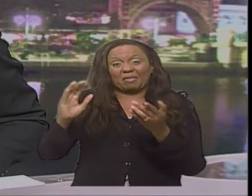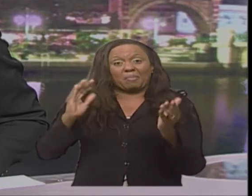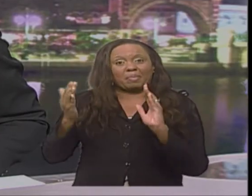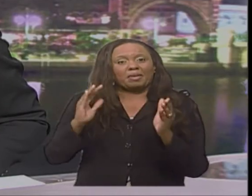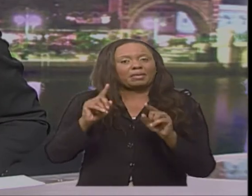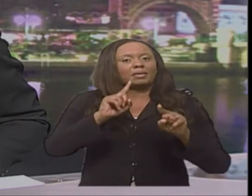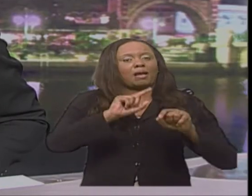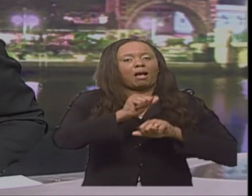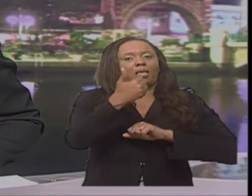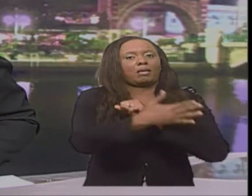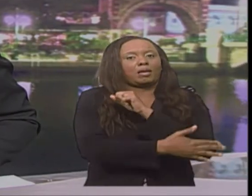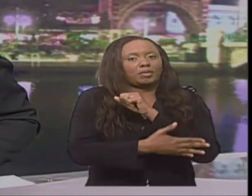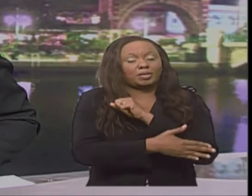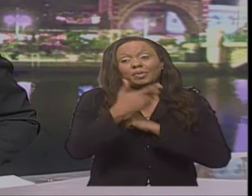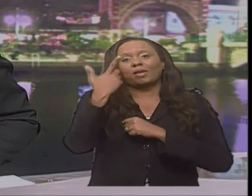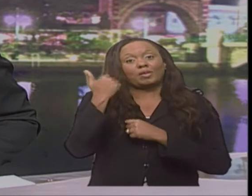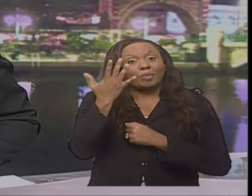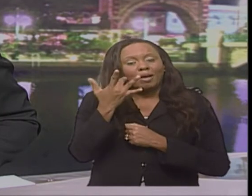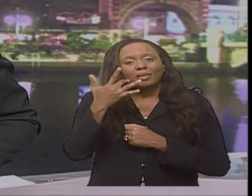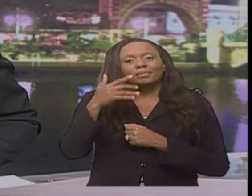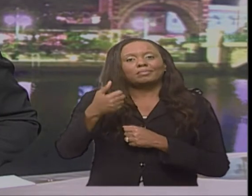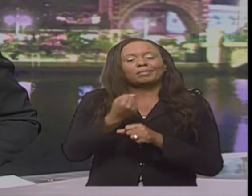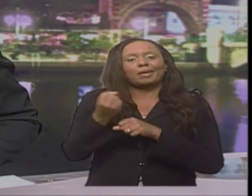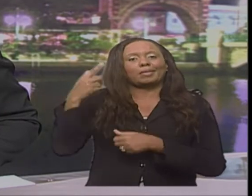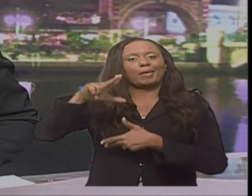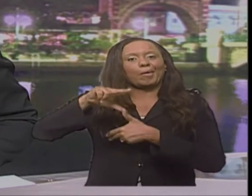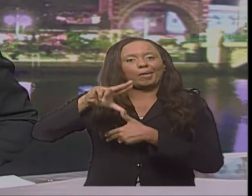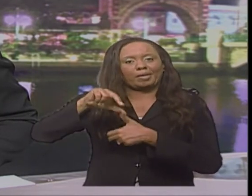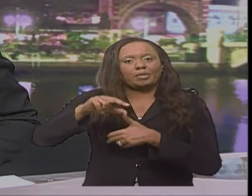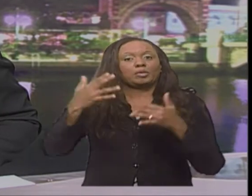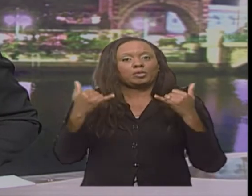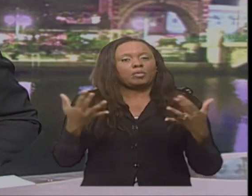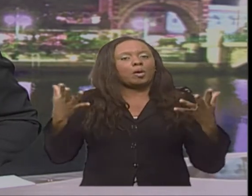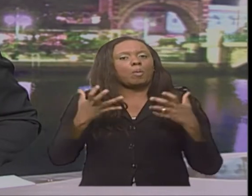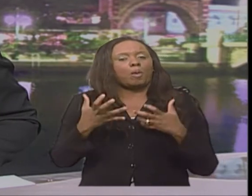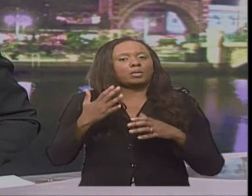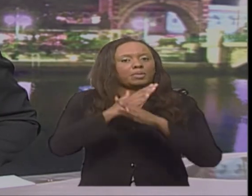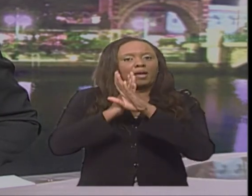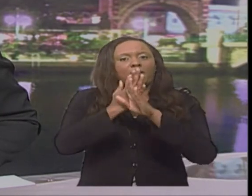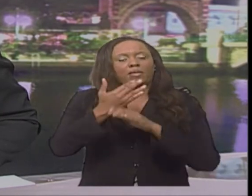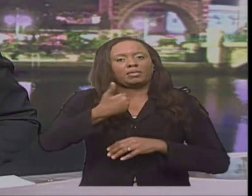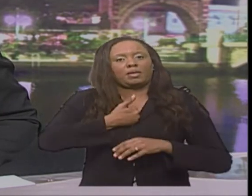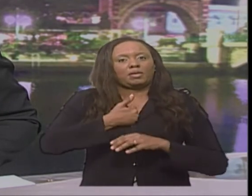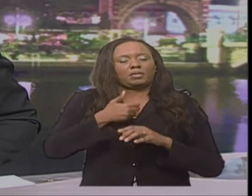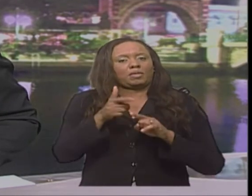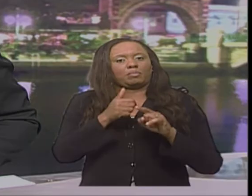year's hurricane season, and now a top tourism official wants measures put in place to guard against the effects of future natural